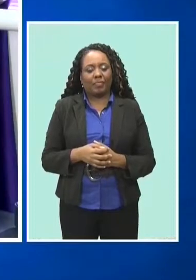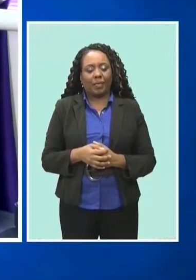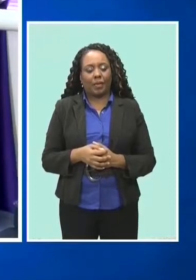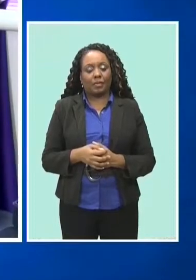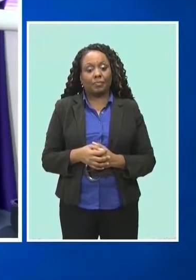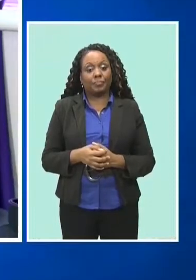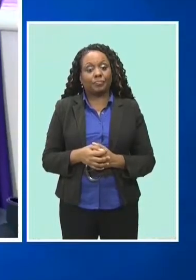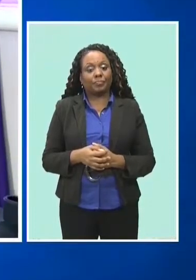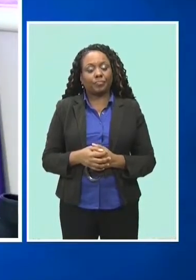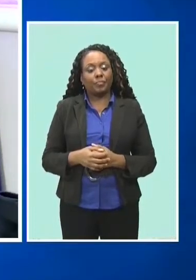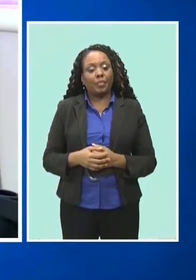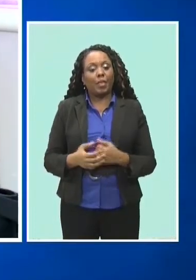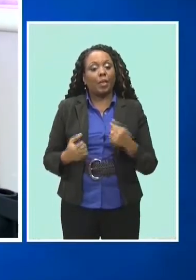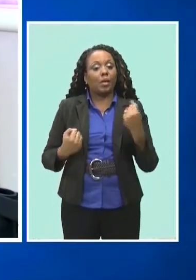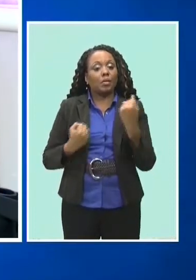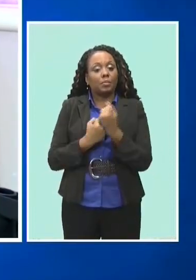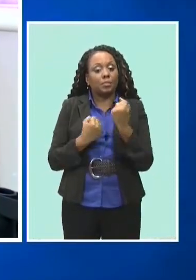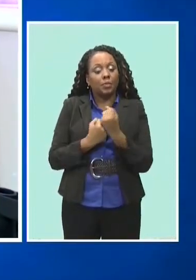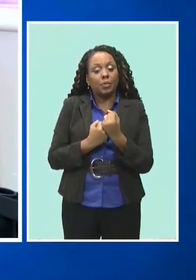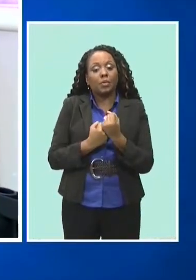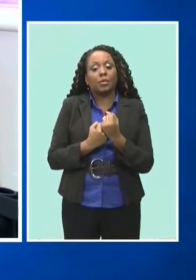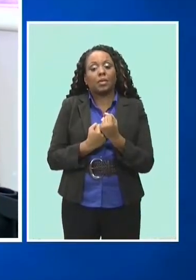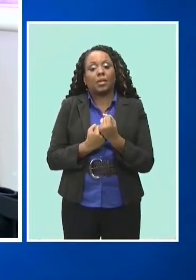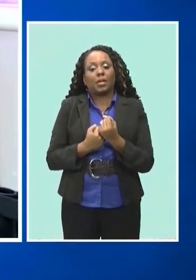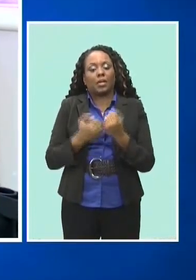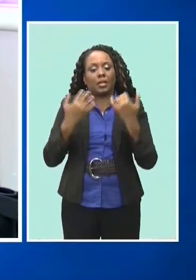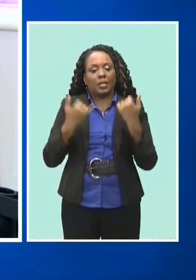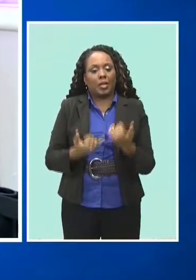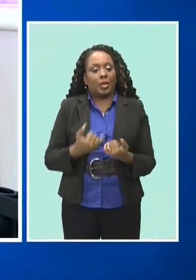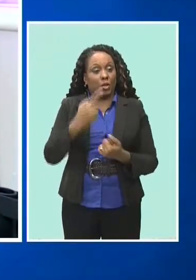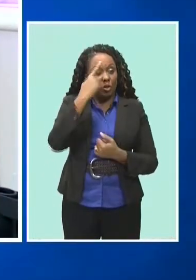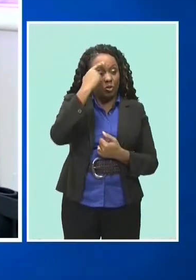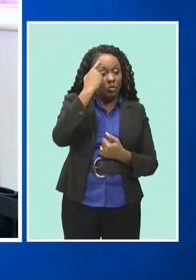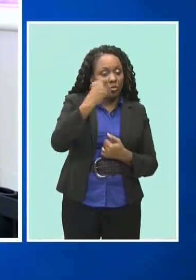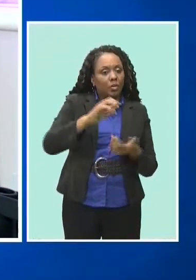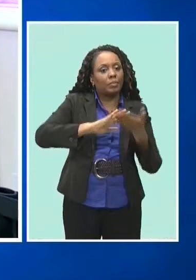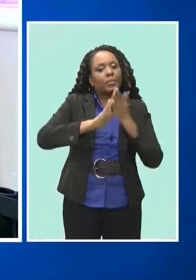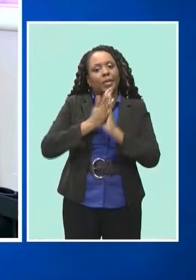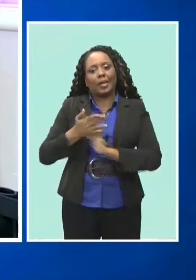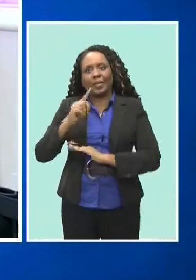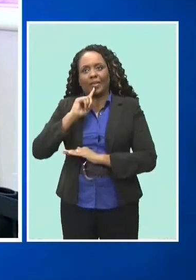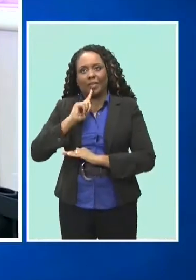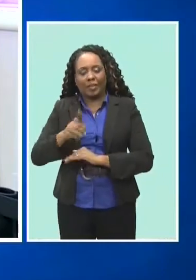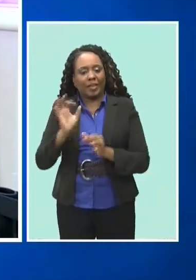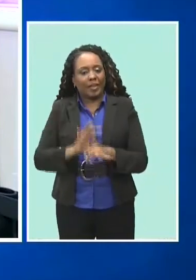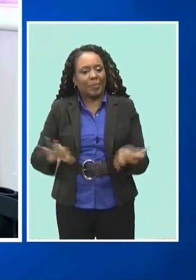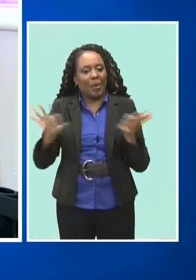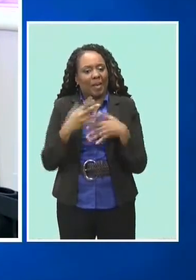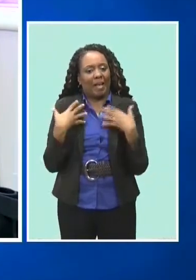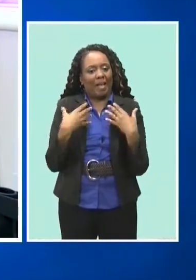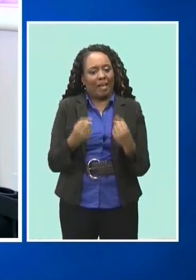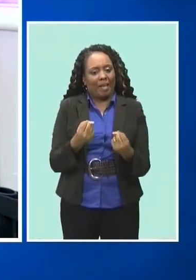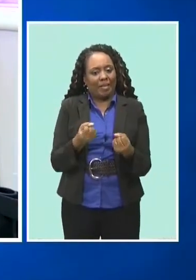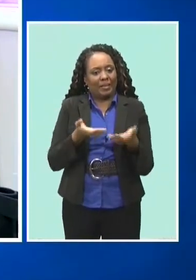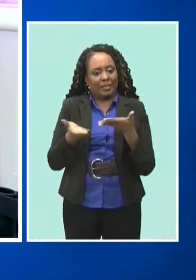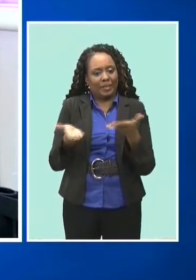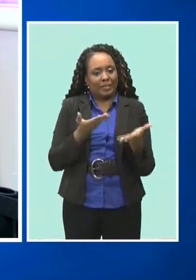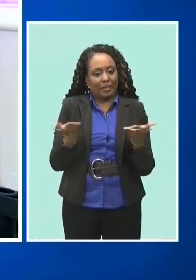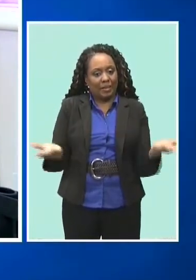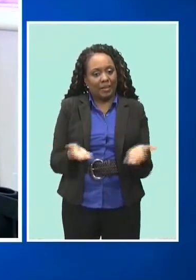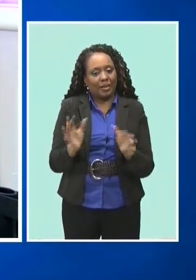support that has allowed Dr. Gittins to realize her dream of being an important provider of healthcare services